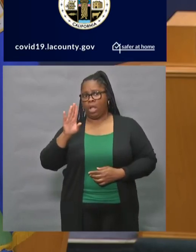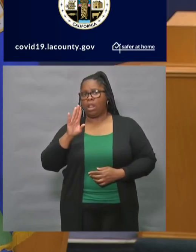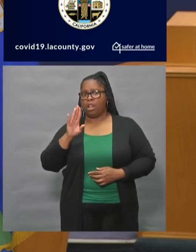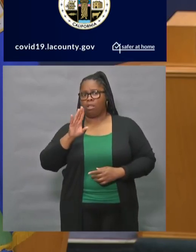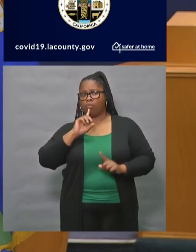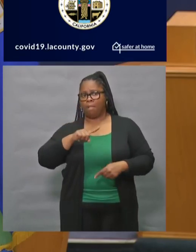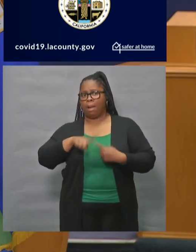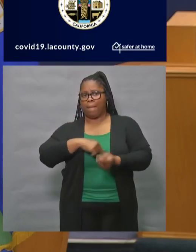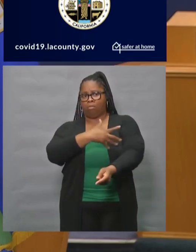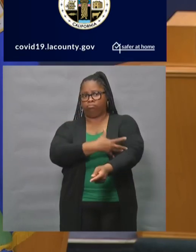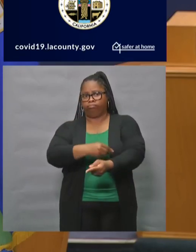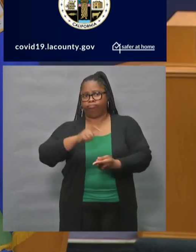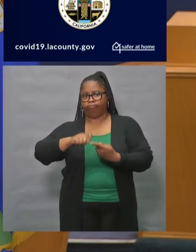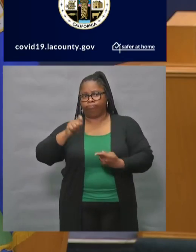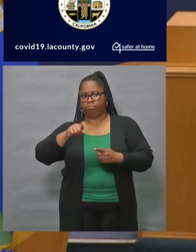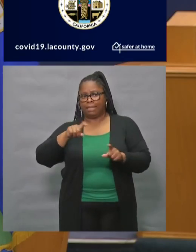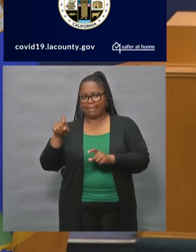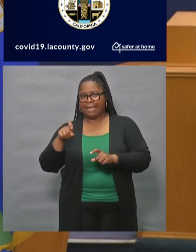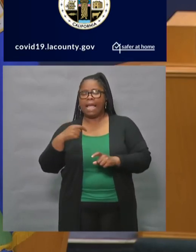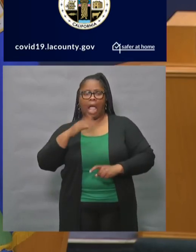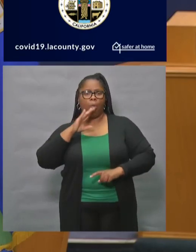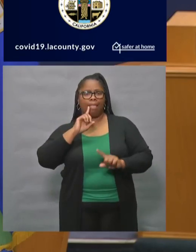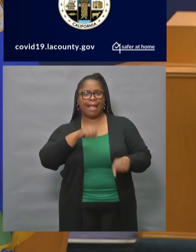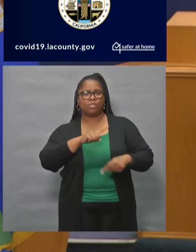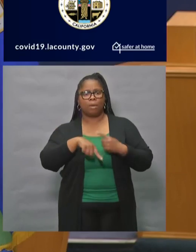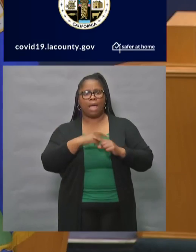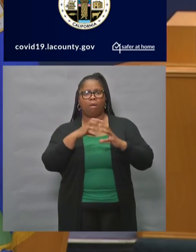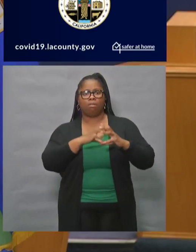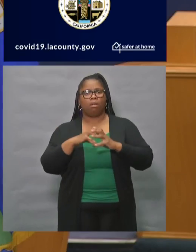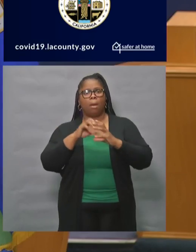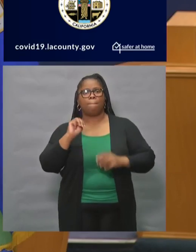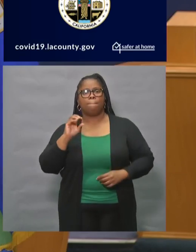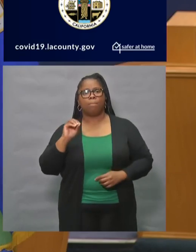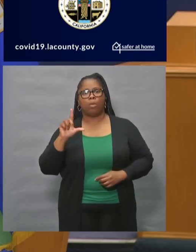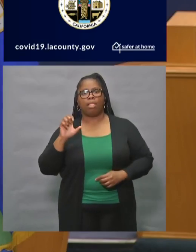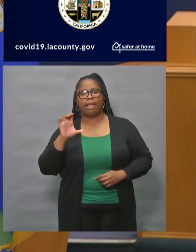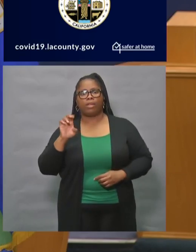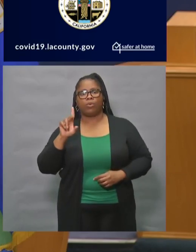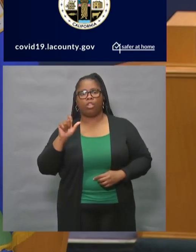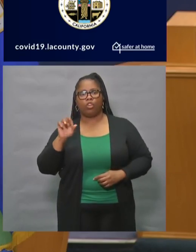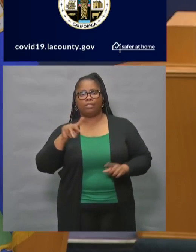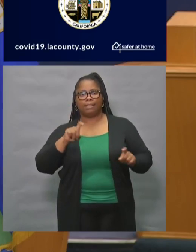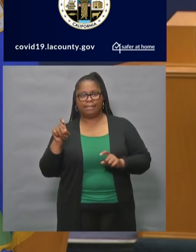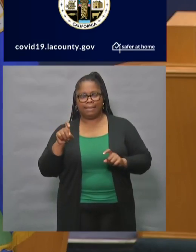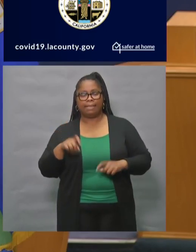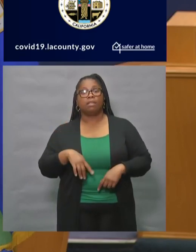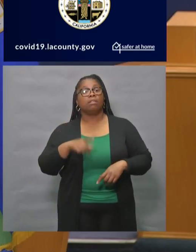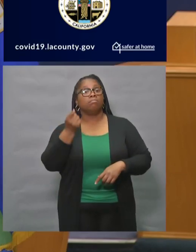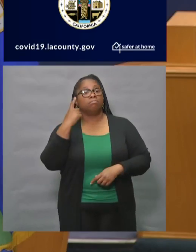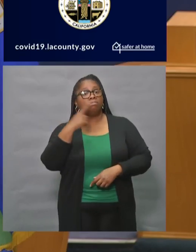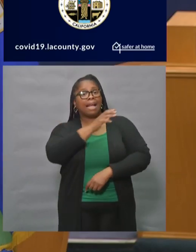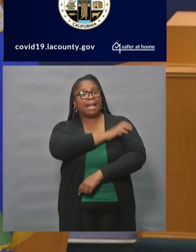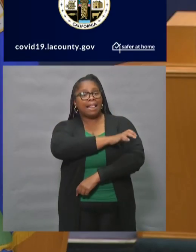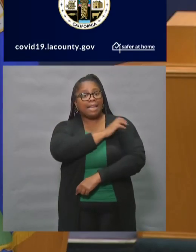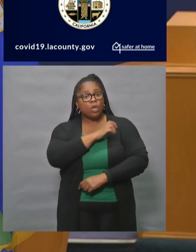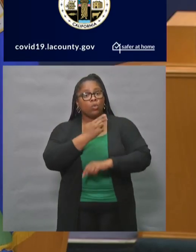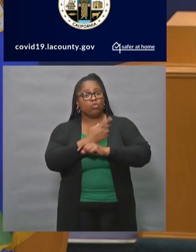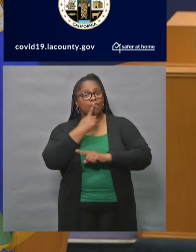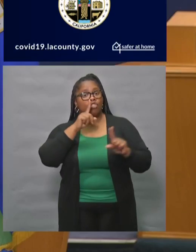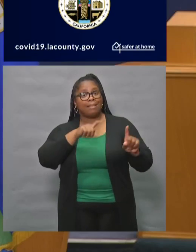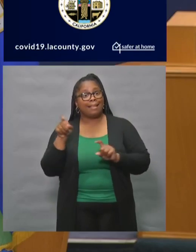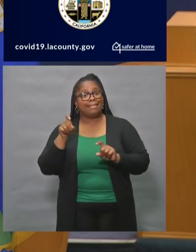molecular testing. So the clinical usefulness of testing right now is primarily among symptomatic individuals